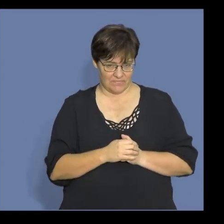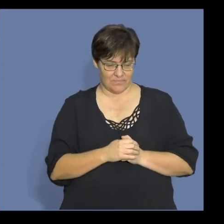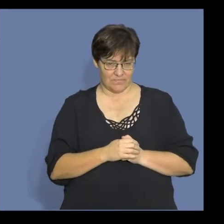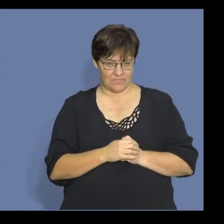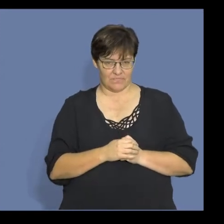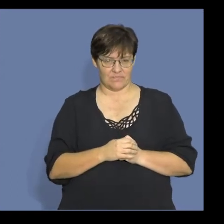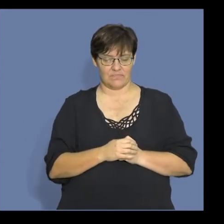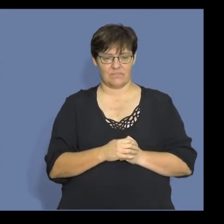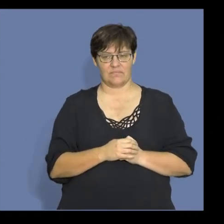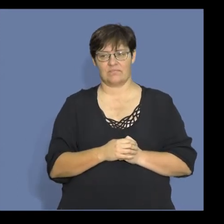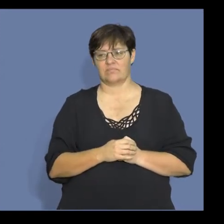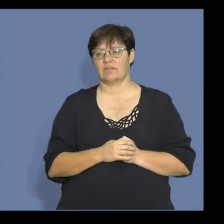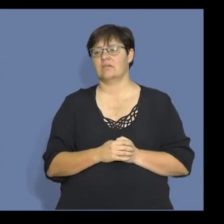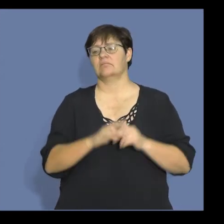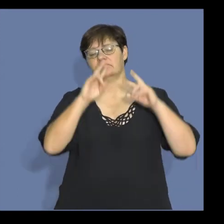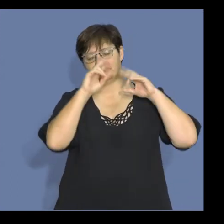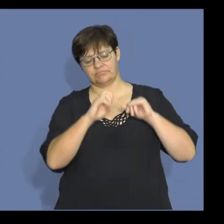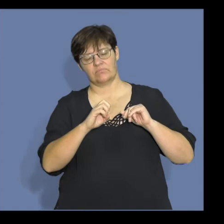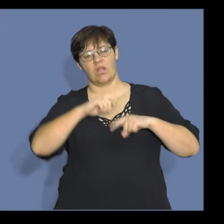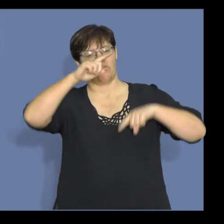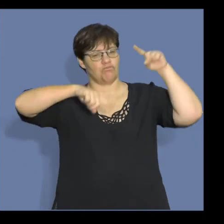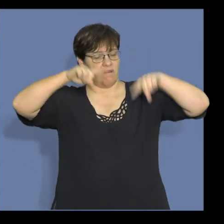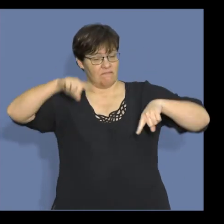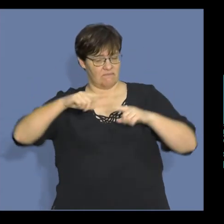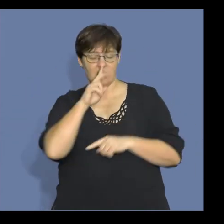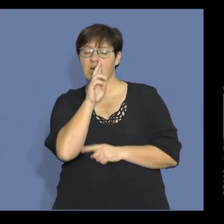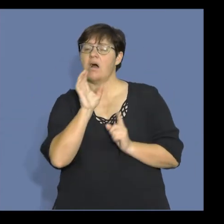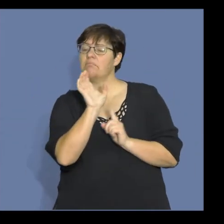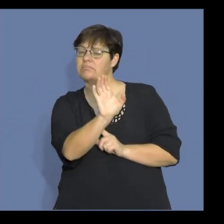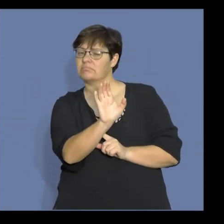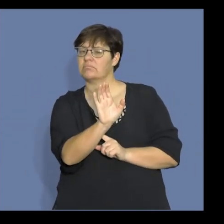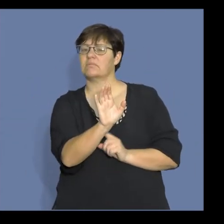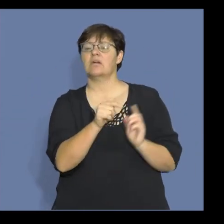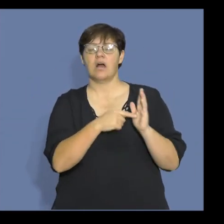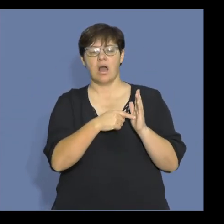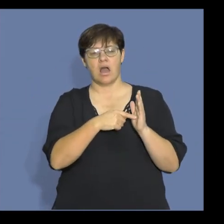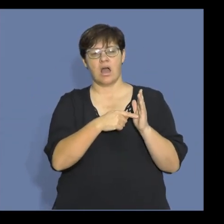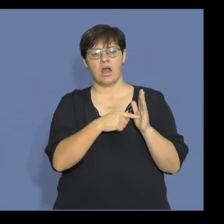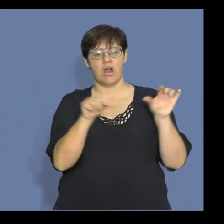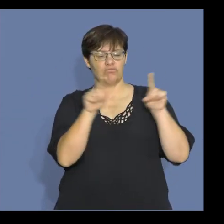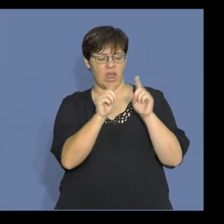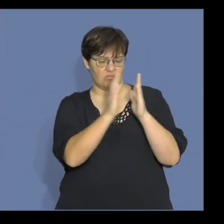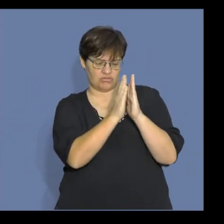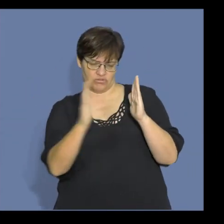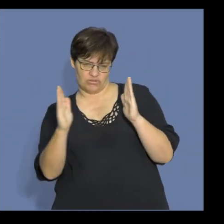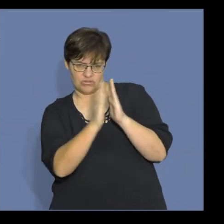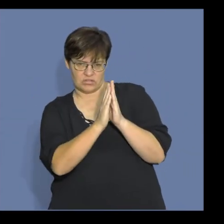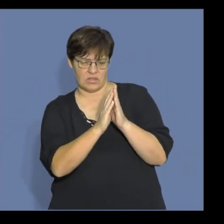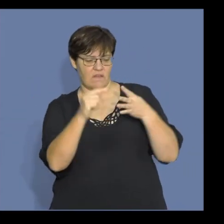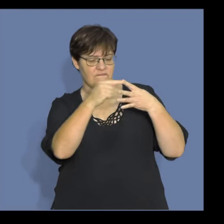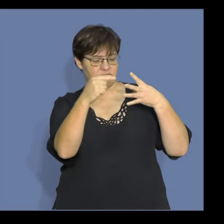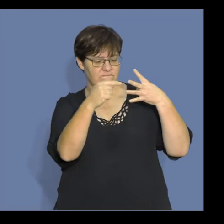live. Study the following graph on the next slide, which shows the range of pH within which each of the 4